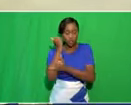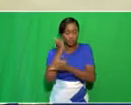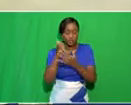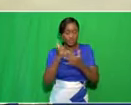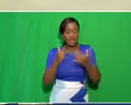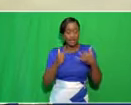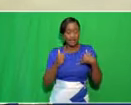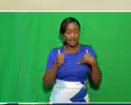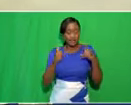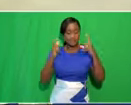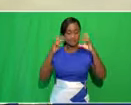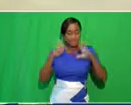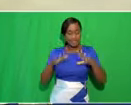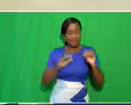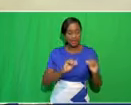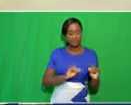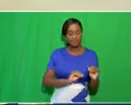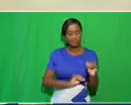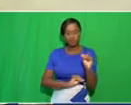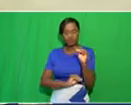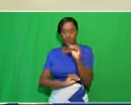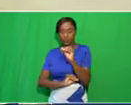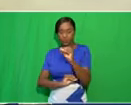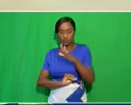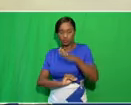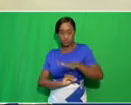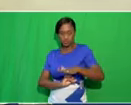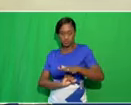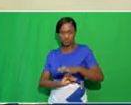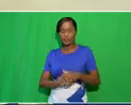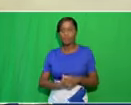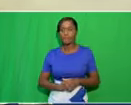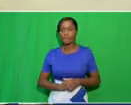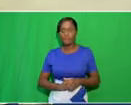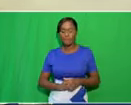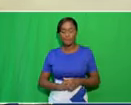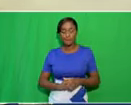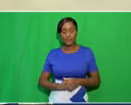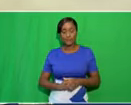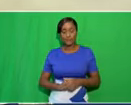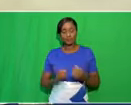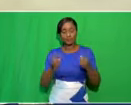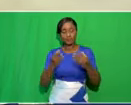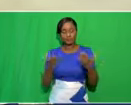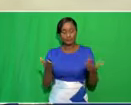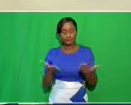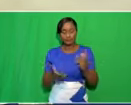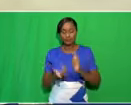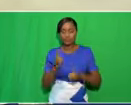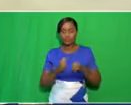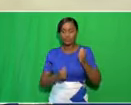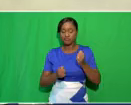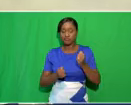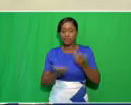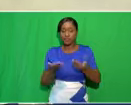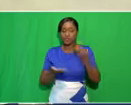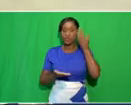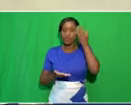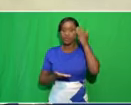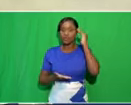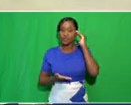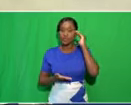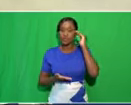placement exams. I'm bringing this point up because of the fact that a number of us in Trinidad and Tobago may not be aware